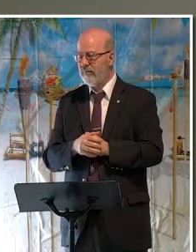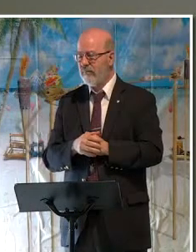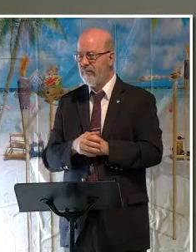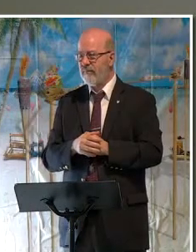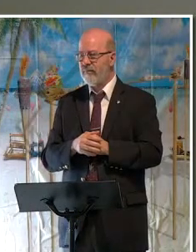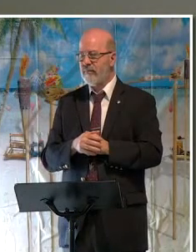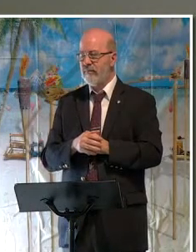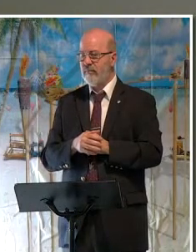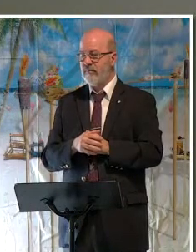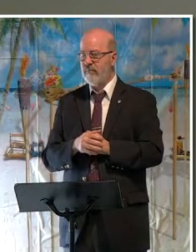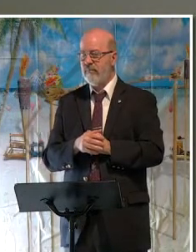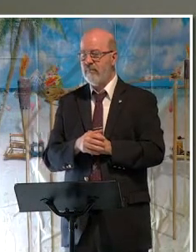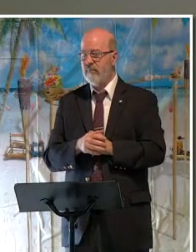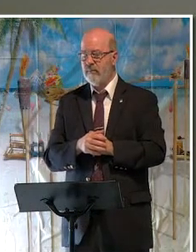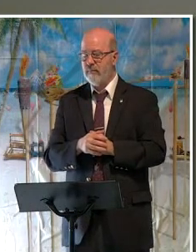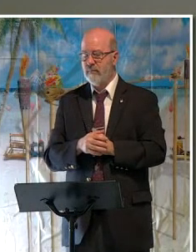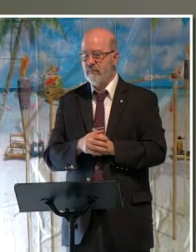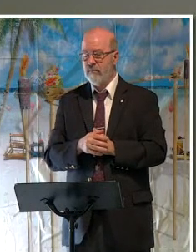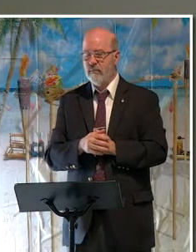Godly children.